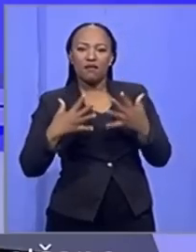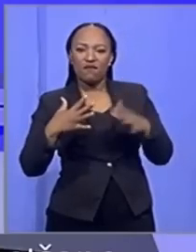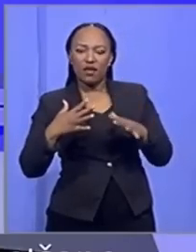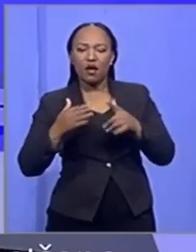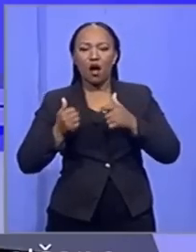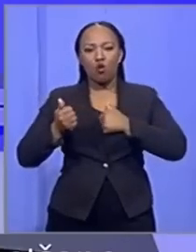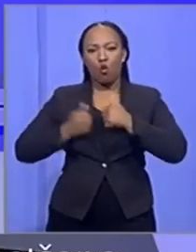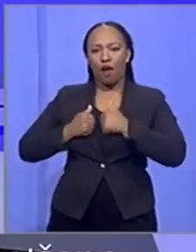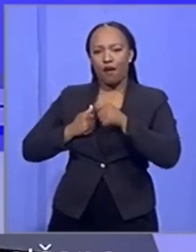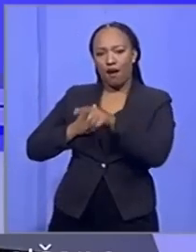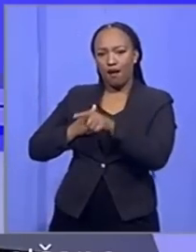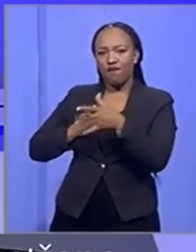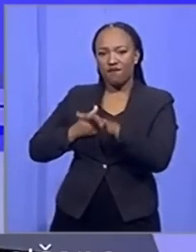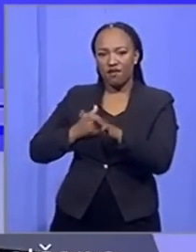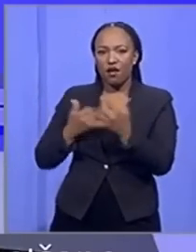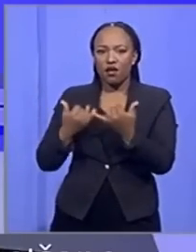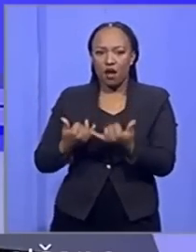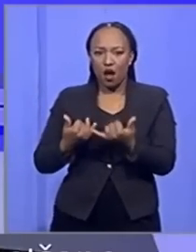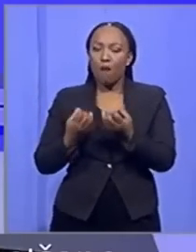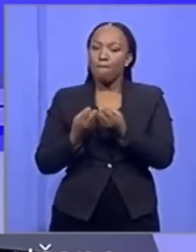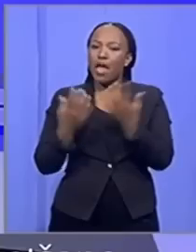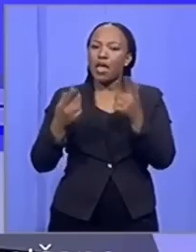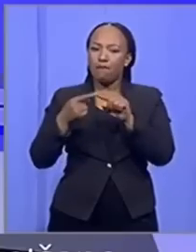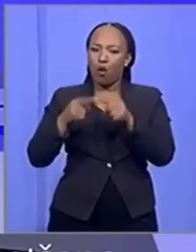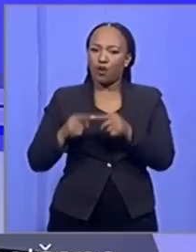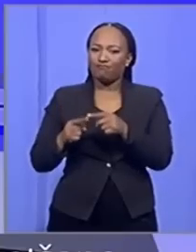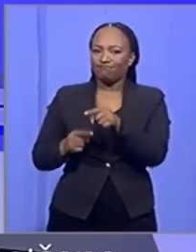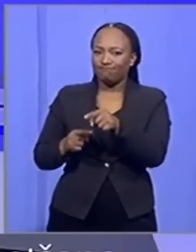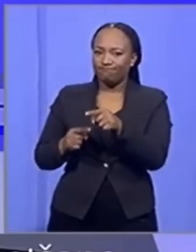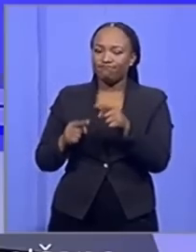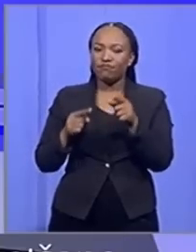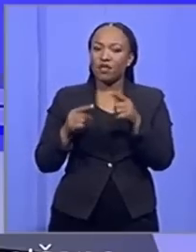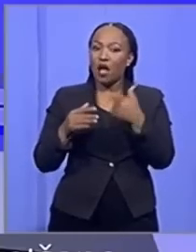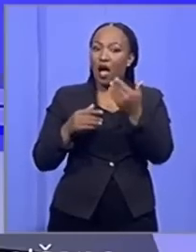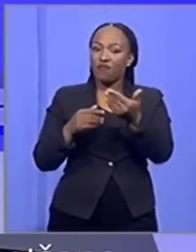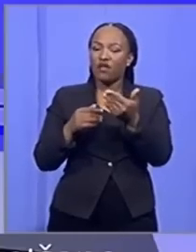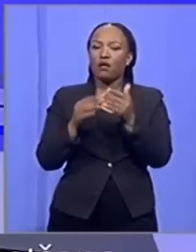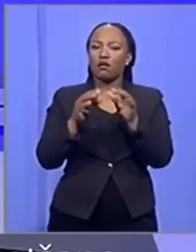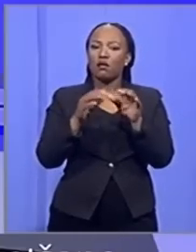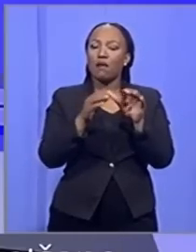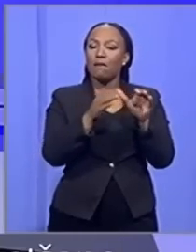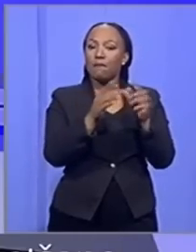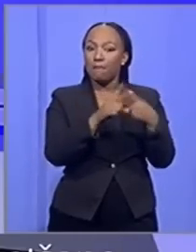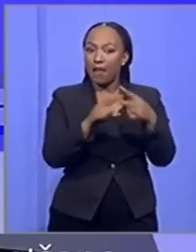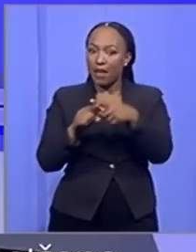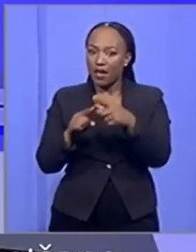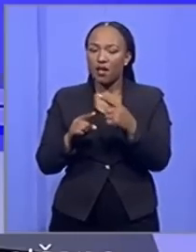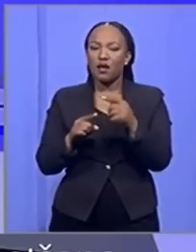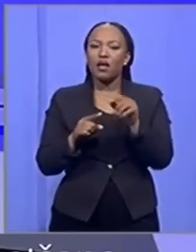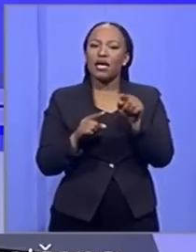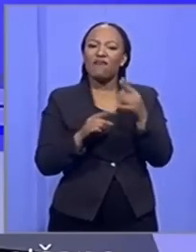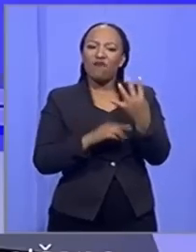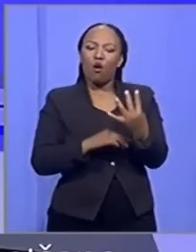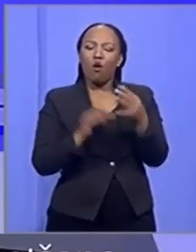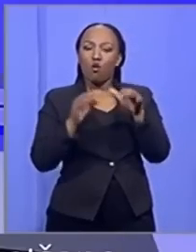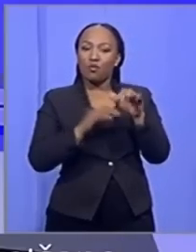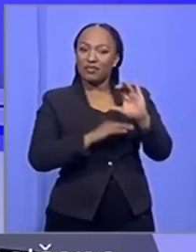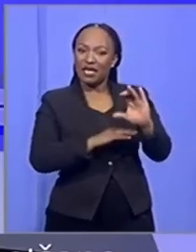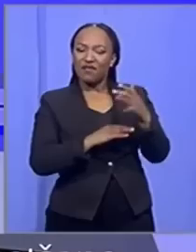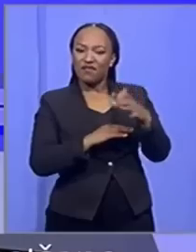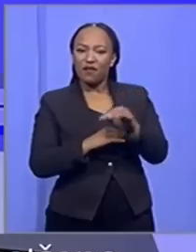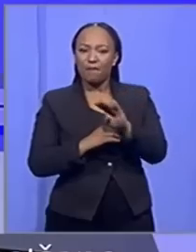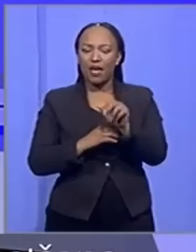e le go Rwanda yeo e nago le dino tše dintši. Morago ga dipapadi tše 4 Group C e sa bulegile fao Benin yona e le go maemong